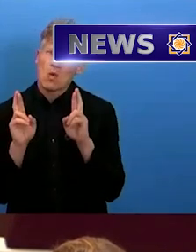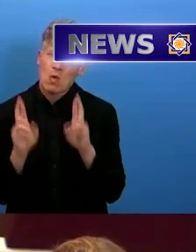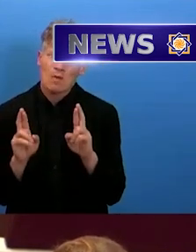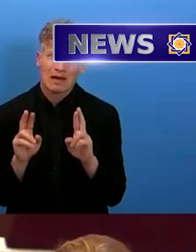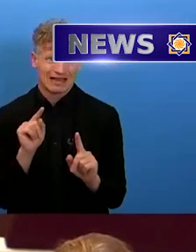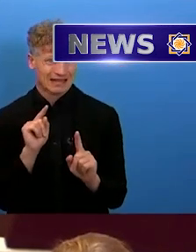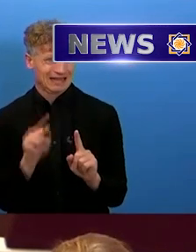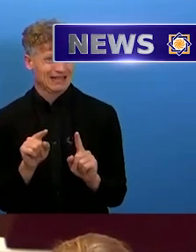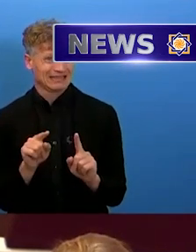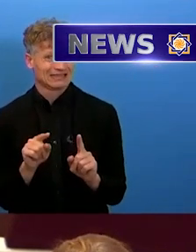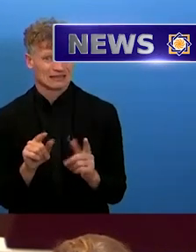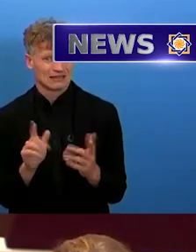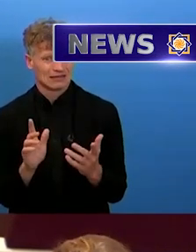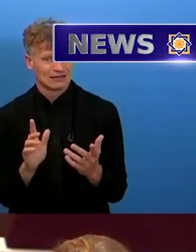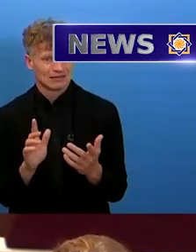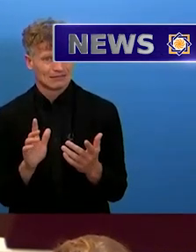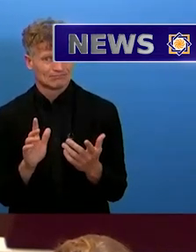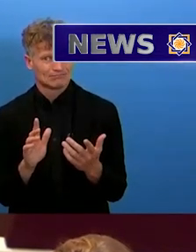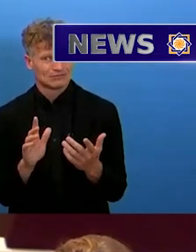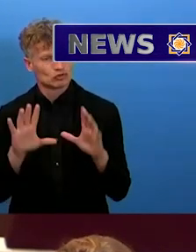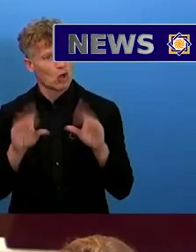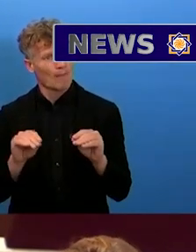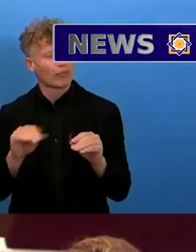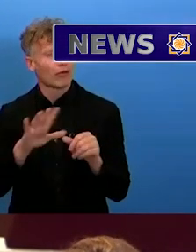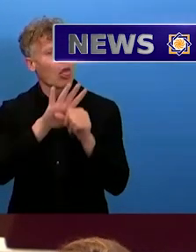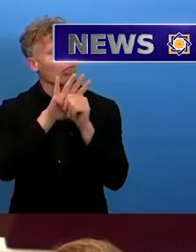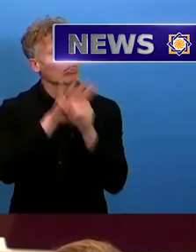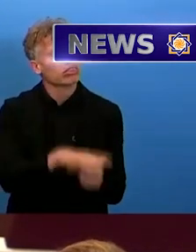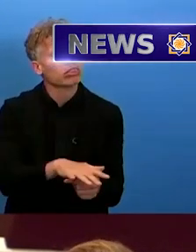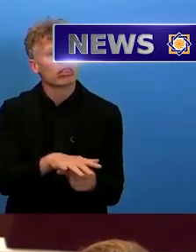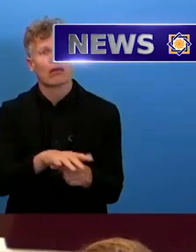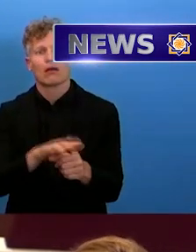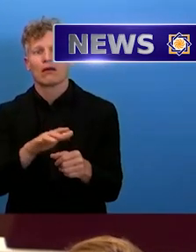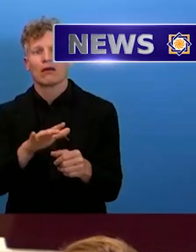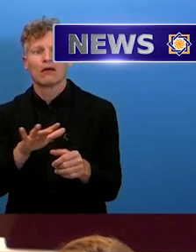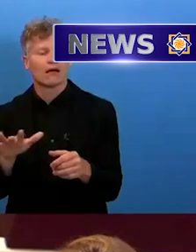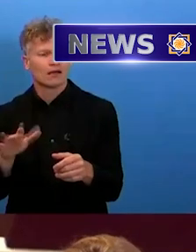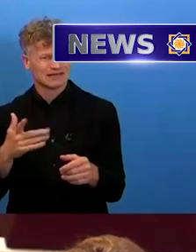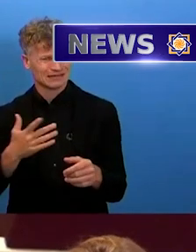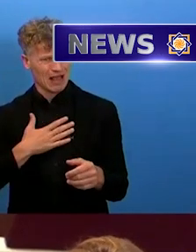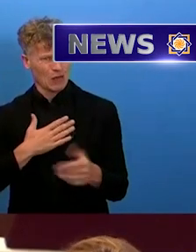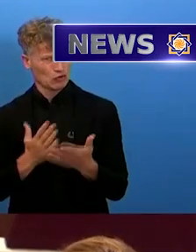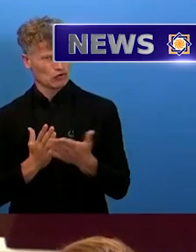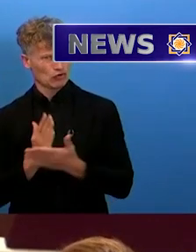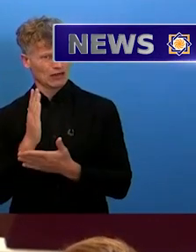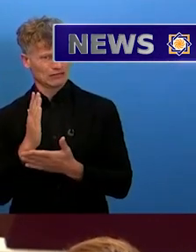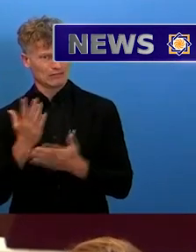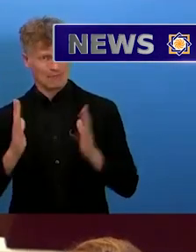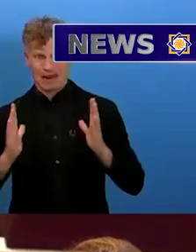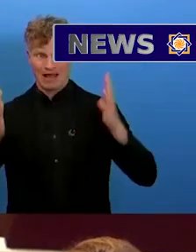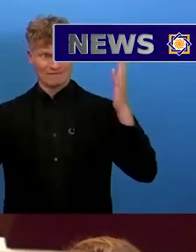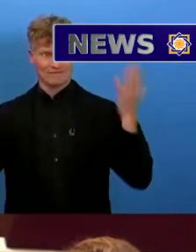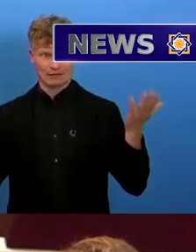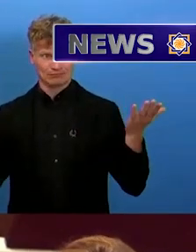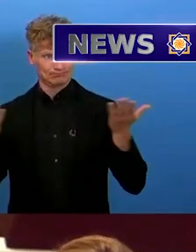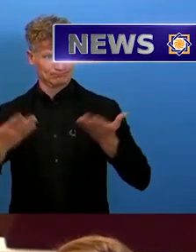disappearing indigenous languages. The President noted that they did not use this principle to translate the UN Declaration on the Rights of Indigenous